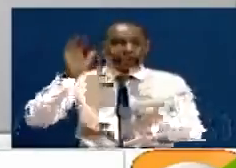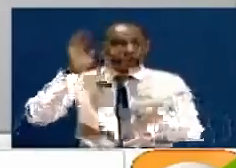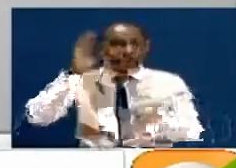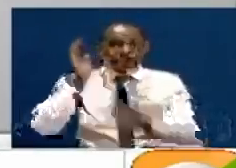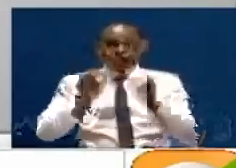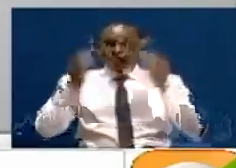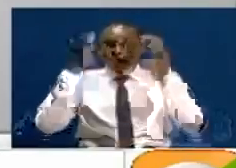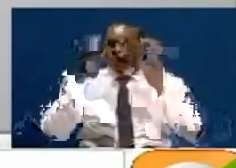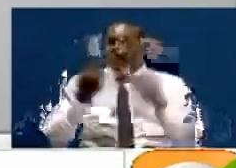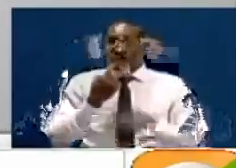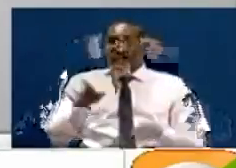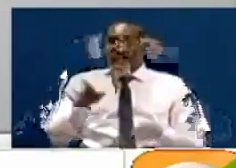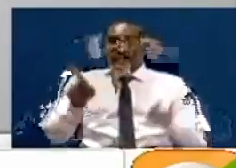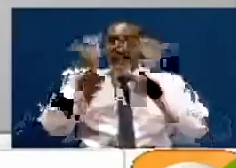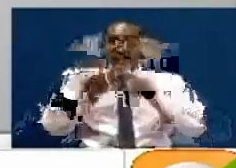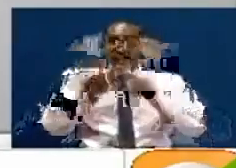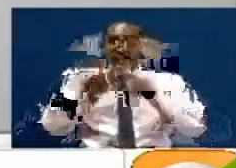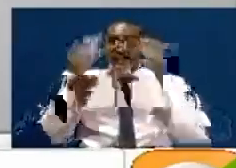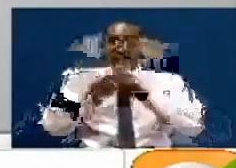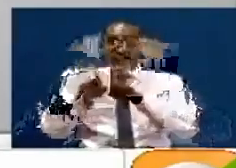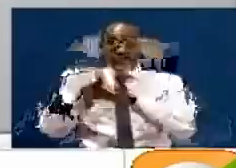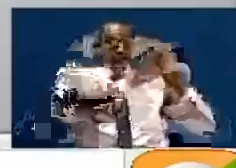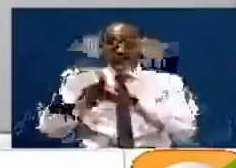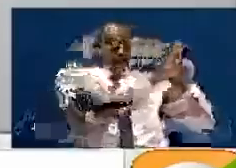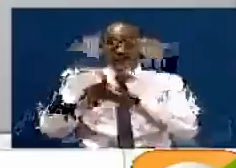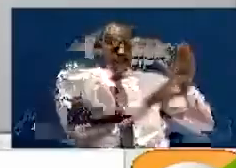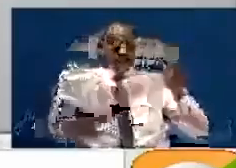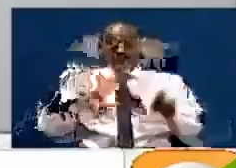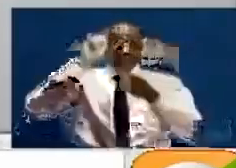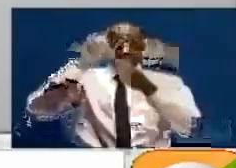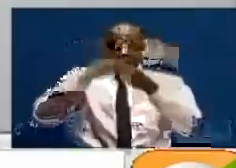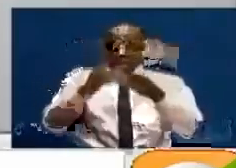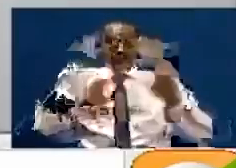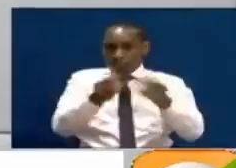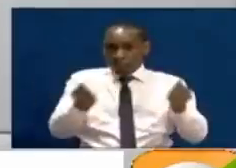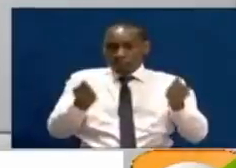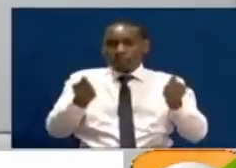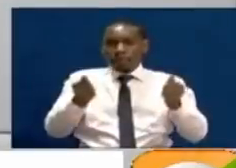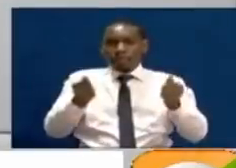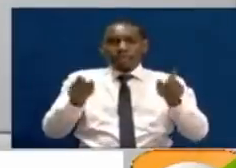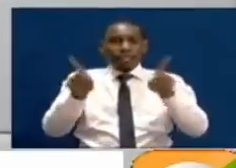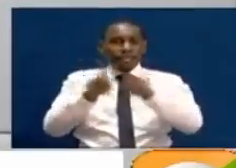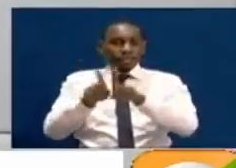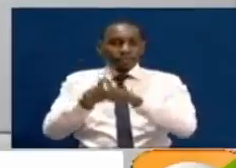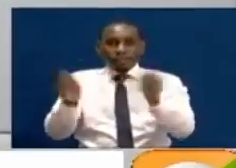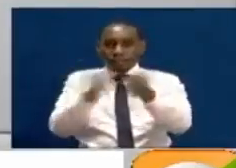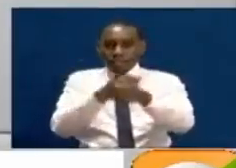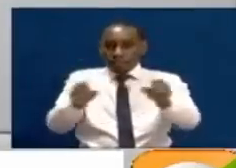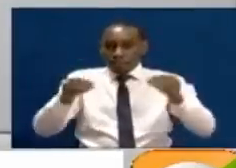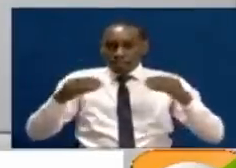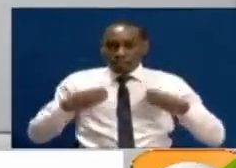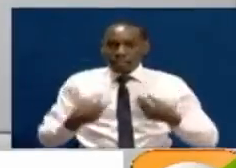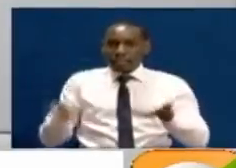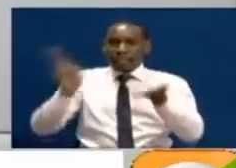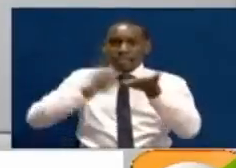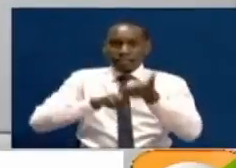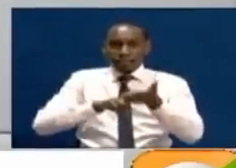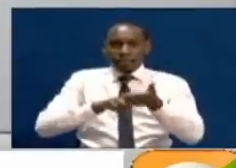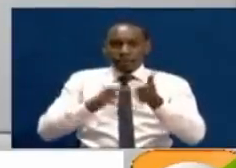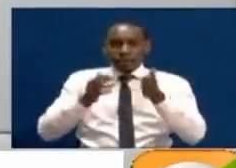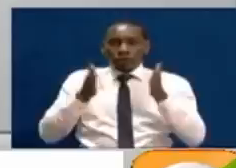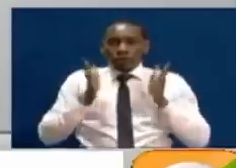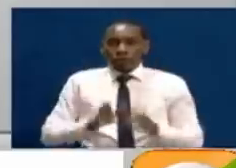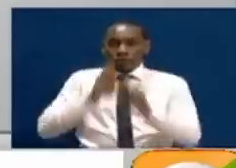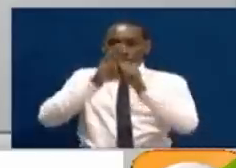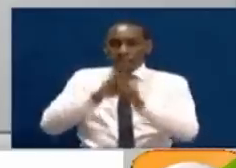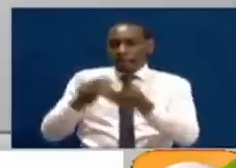the inhuman mischief our constitution to cure and heal. It's an unacceptable repeat of the inhumanity of past and